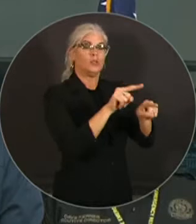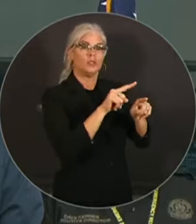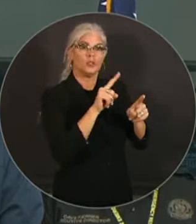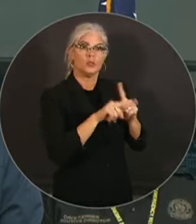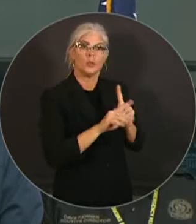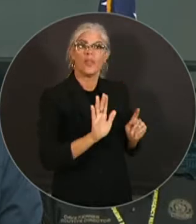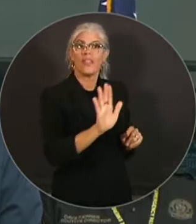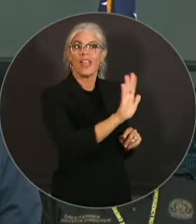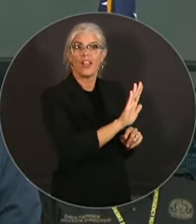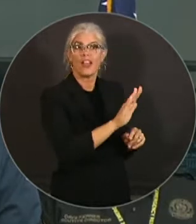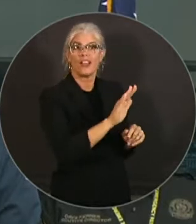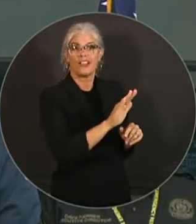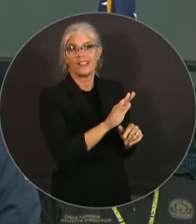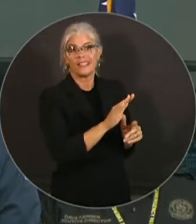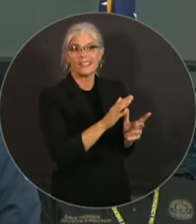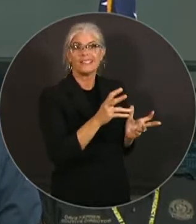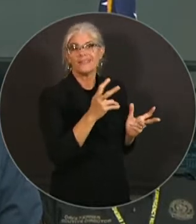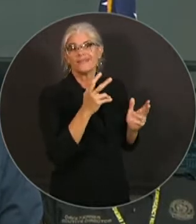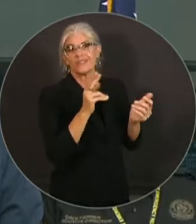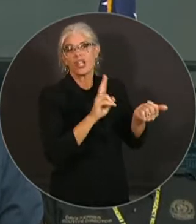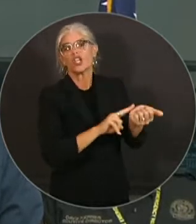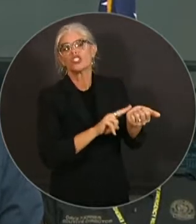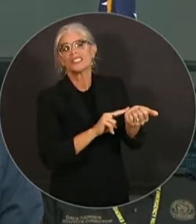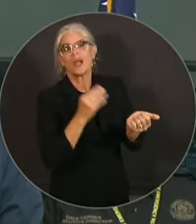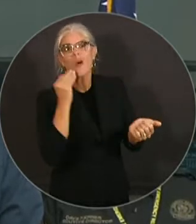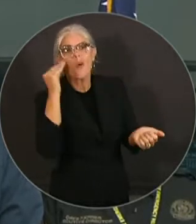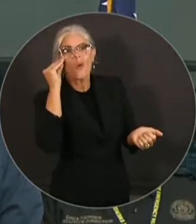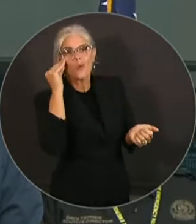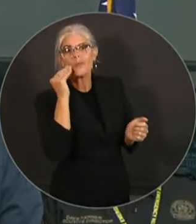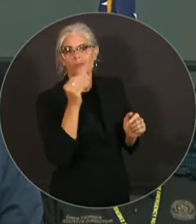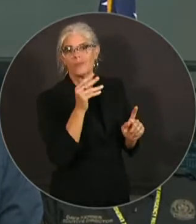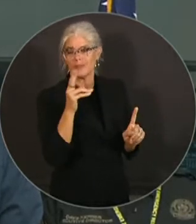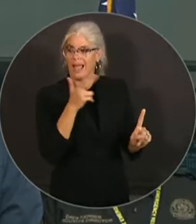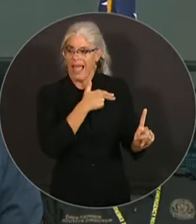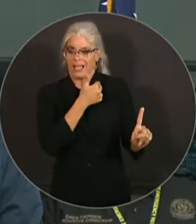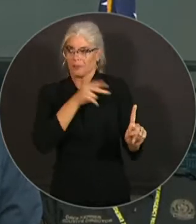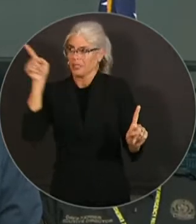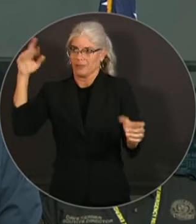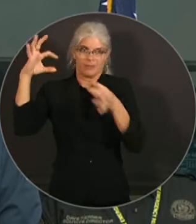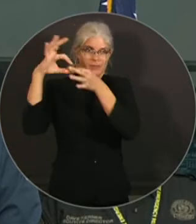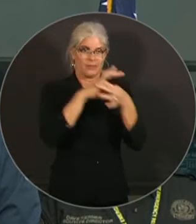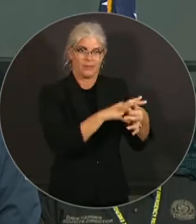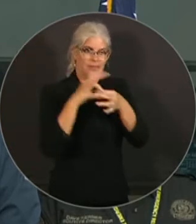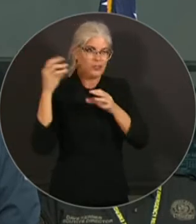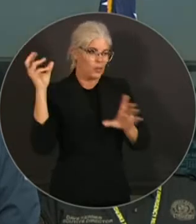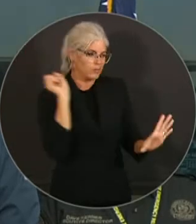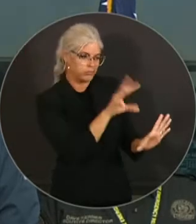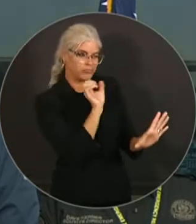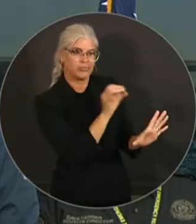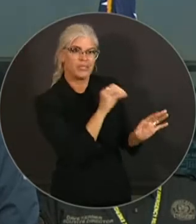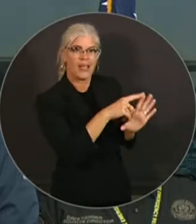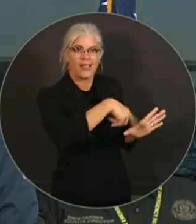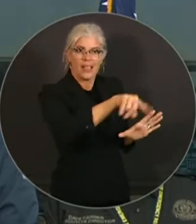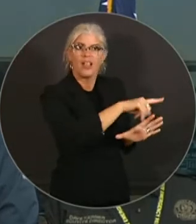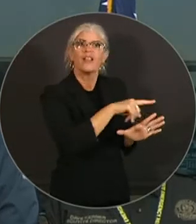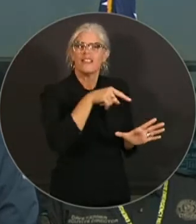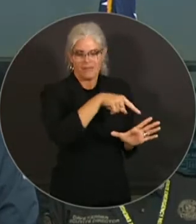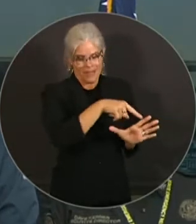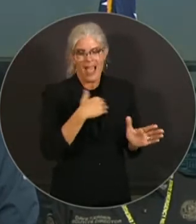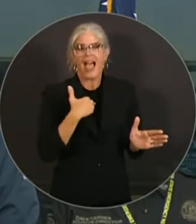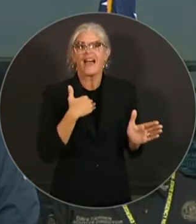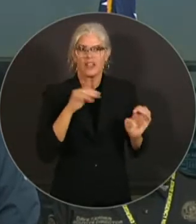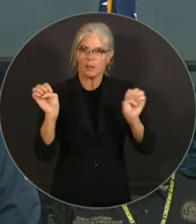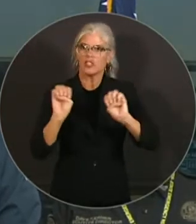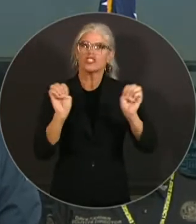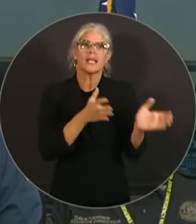every ALF and nursing home is required to have, and hospitals are required to have what we call a comprehensive emergency management plan that says they're going to move their patients